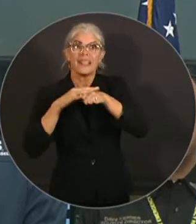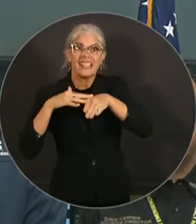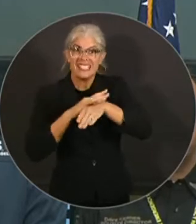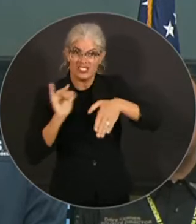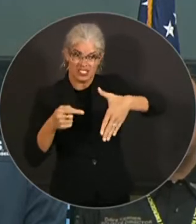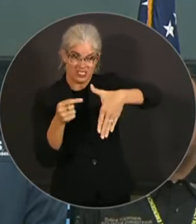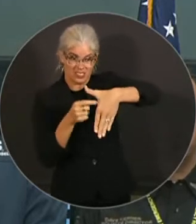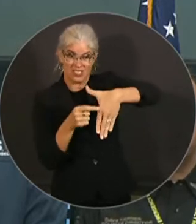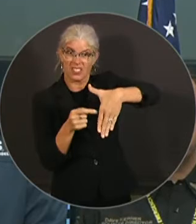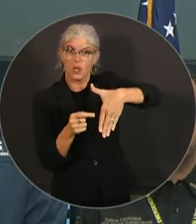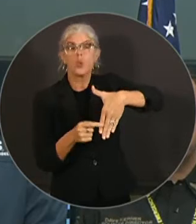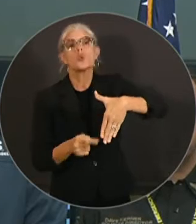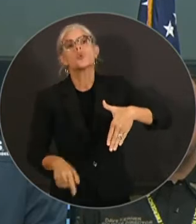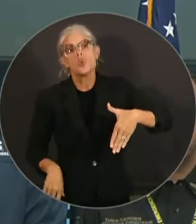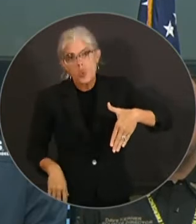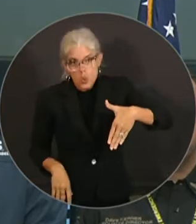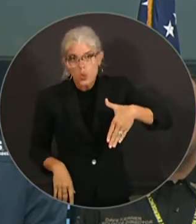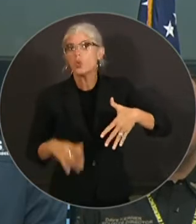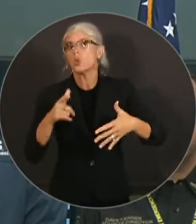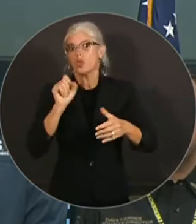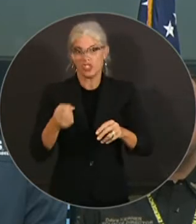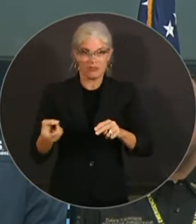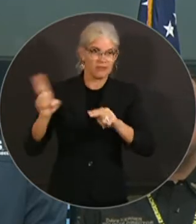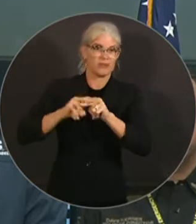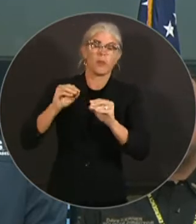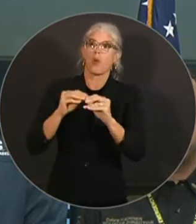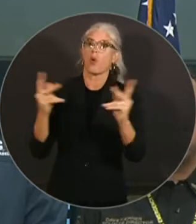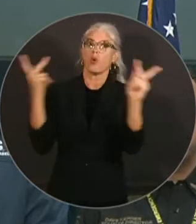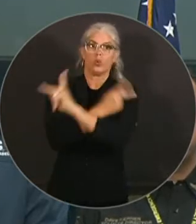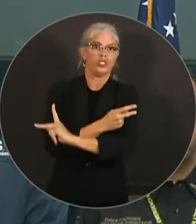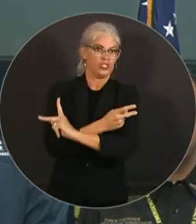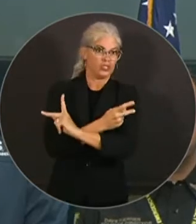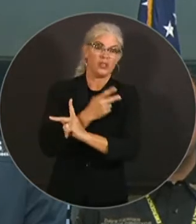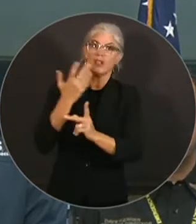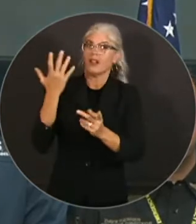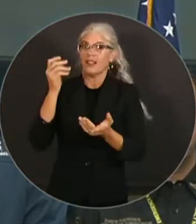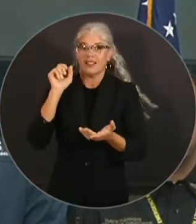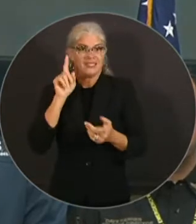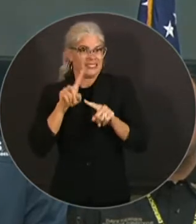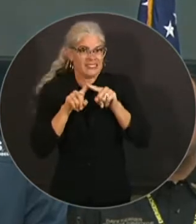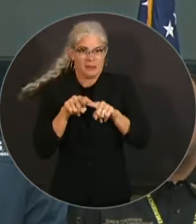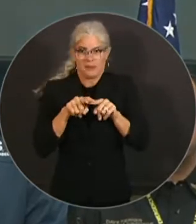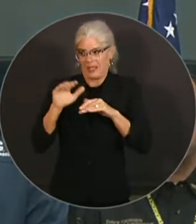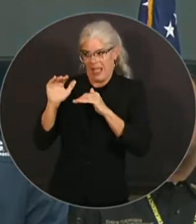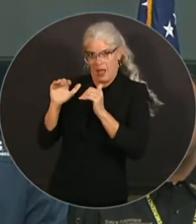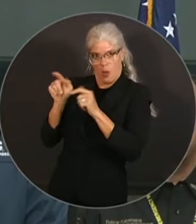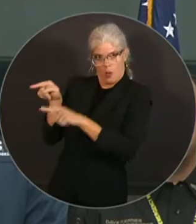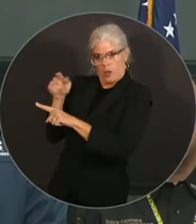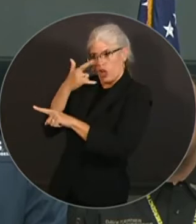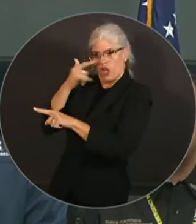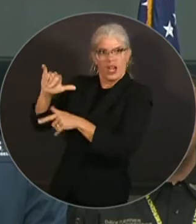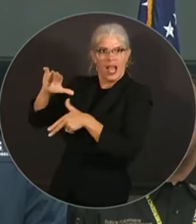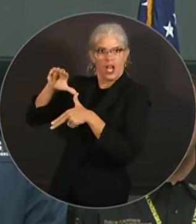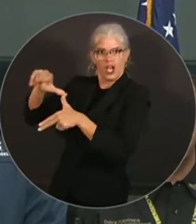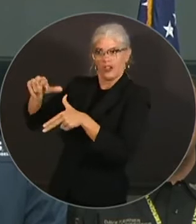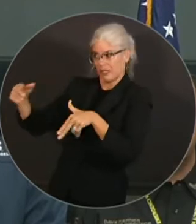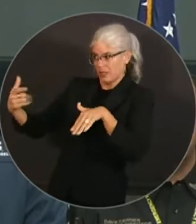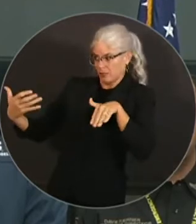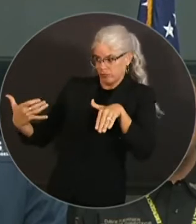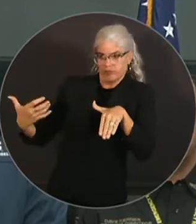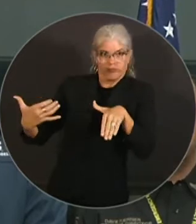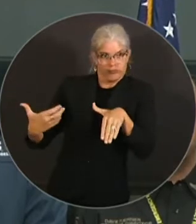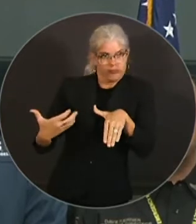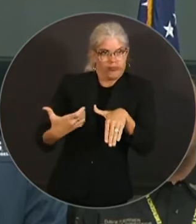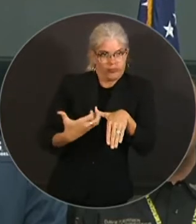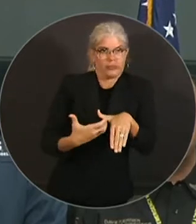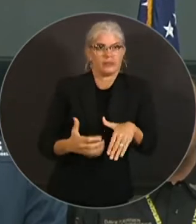change and they can go up in certain areas depending on how the storm ultimately approaches the Florida Peninsula. Hurricane watches have